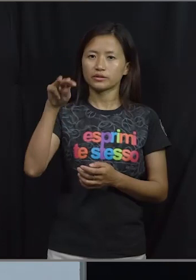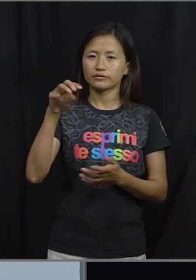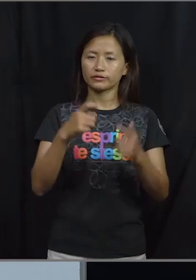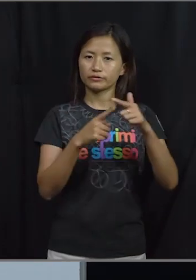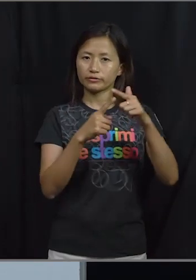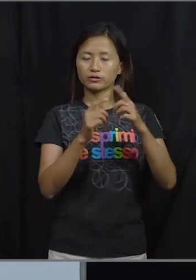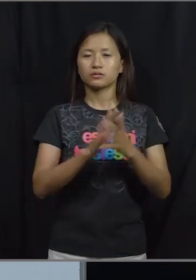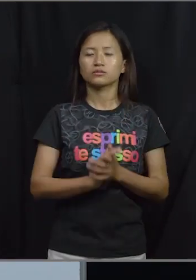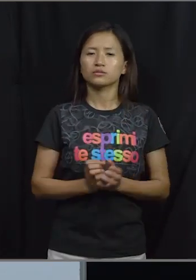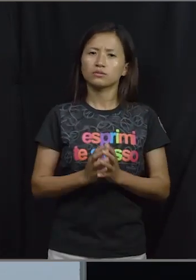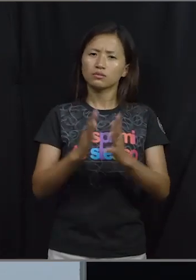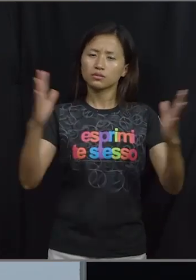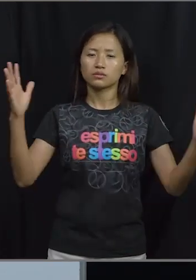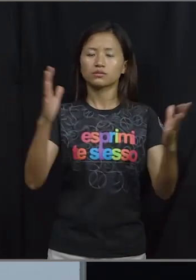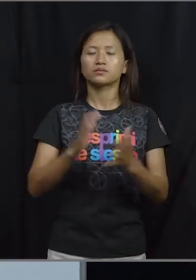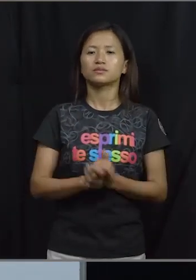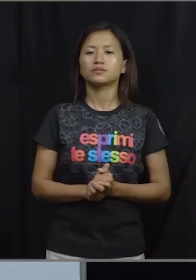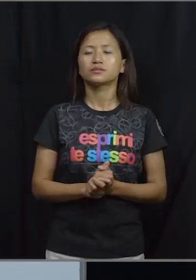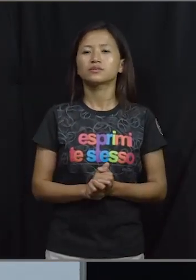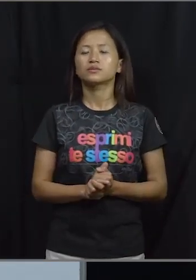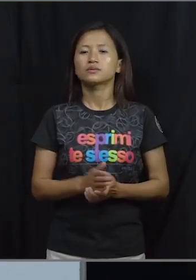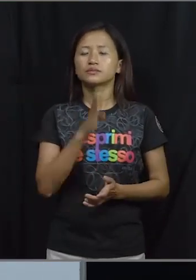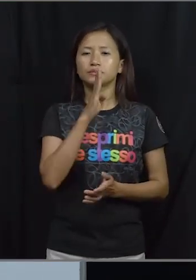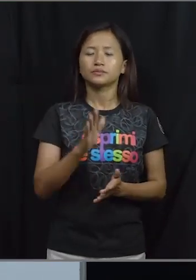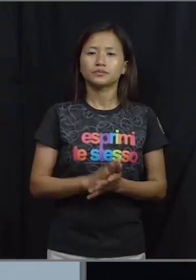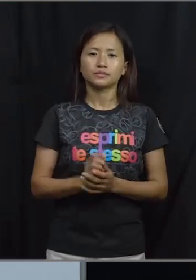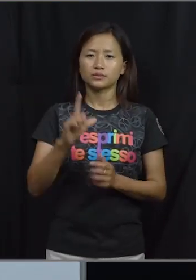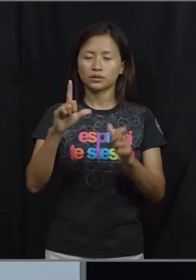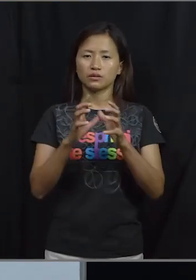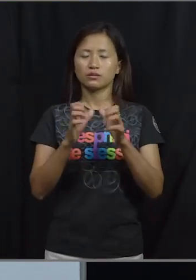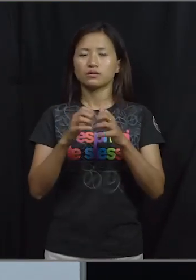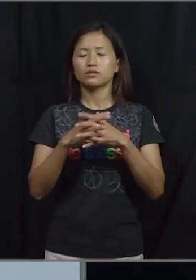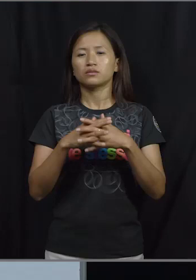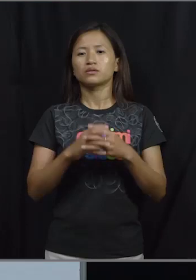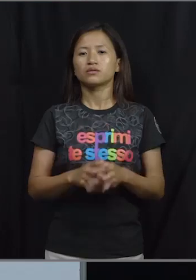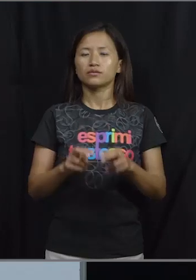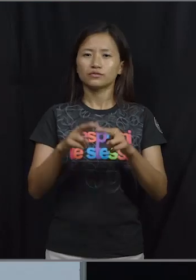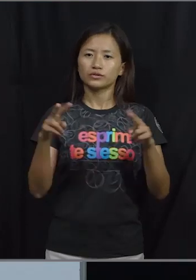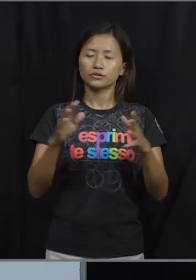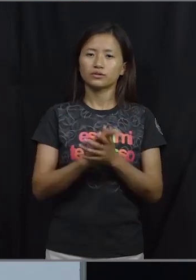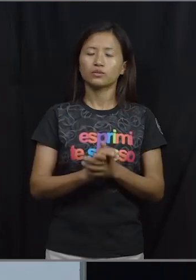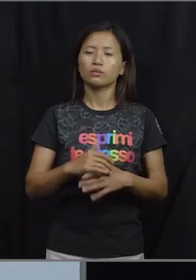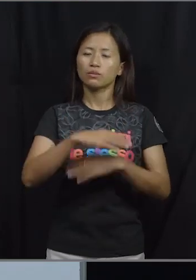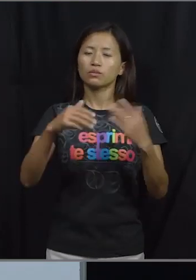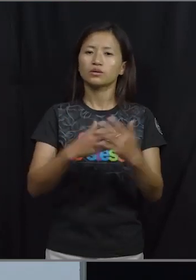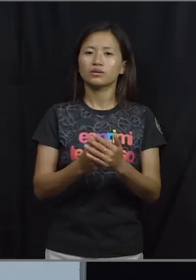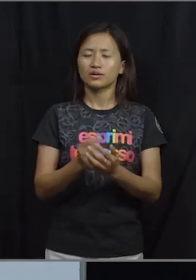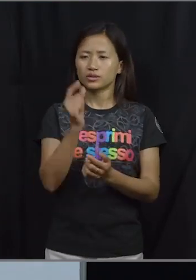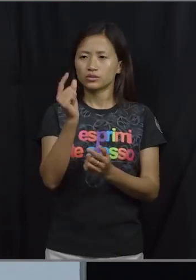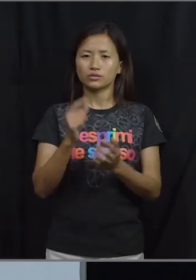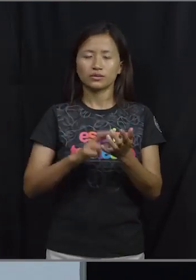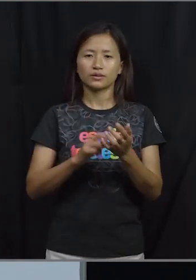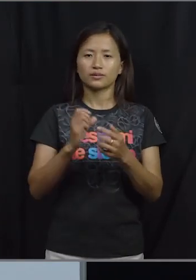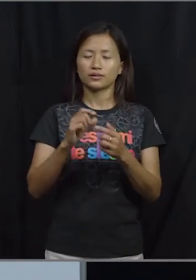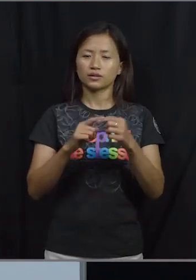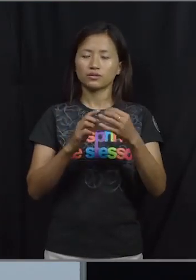it, students? So that is why it is said that because of the law of variation, we all are unique, and